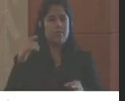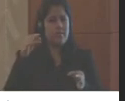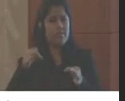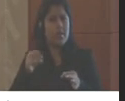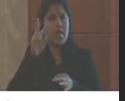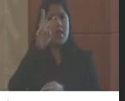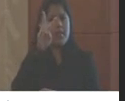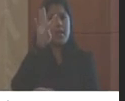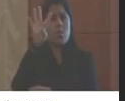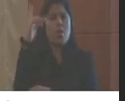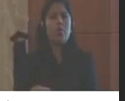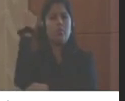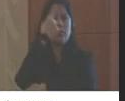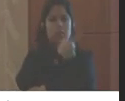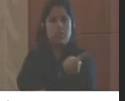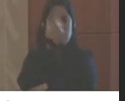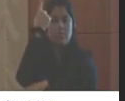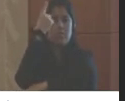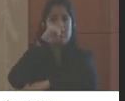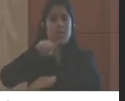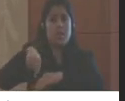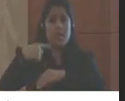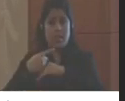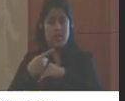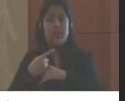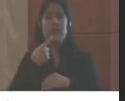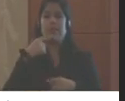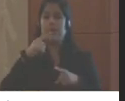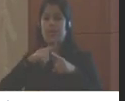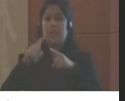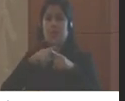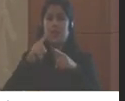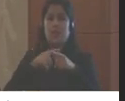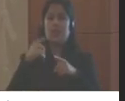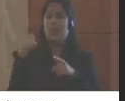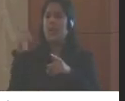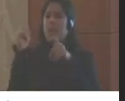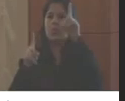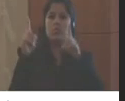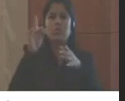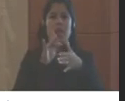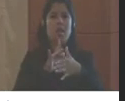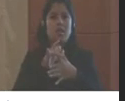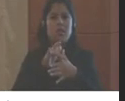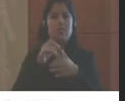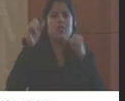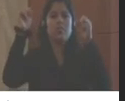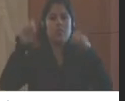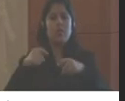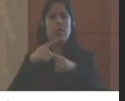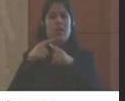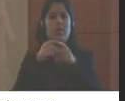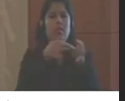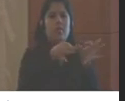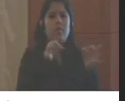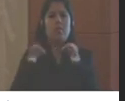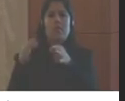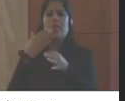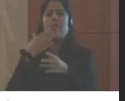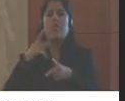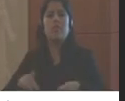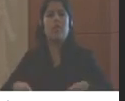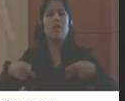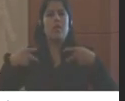permanent monitoring 24 hours a day of the situations that can generate risk which